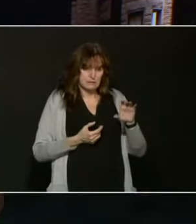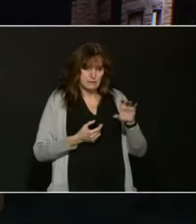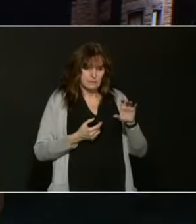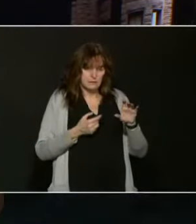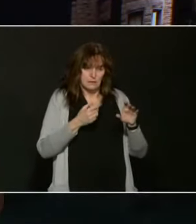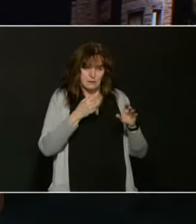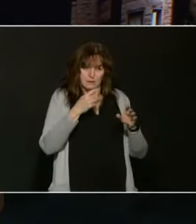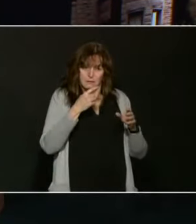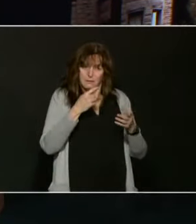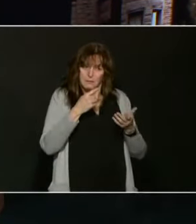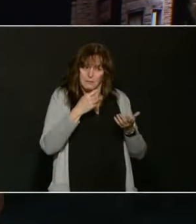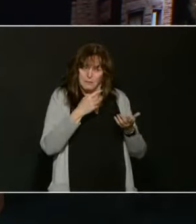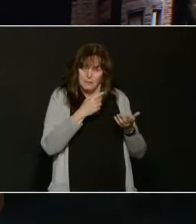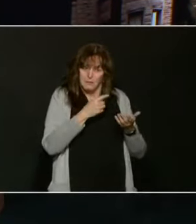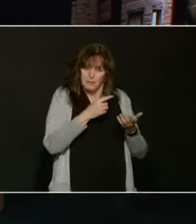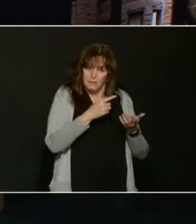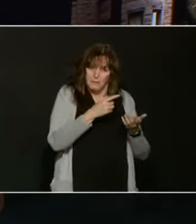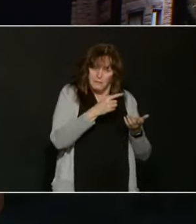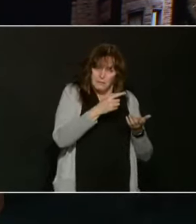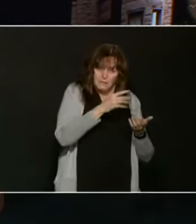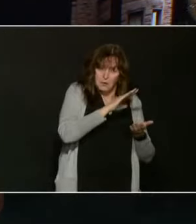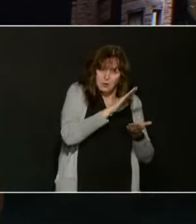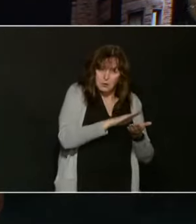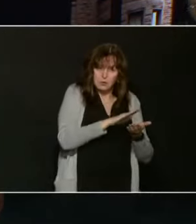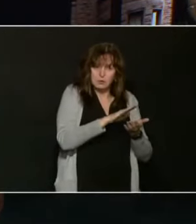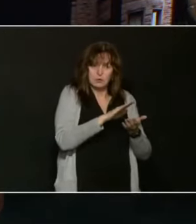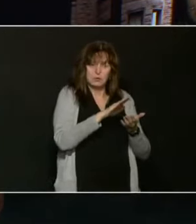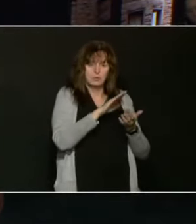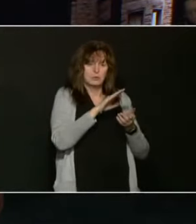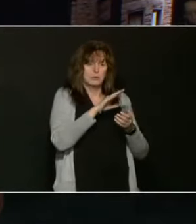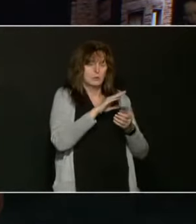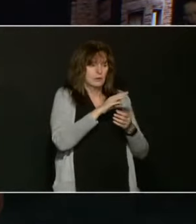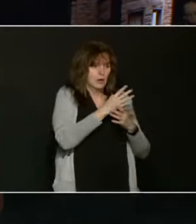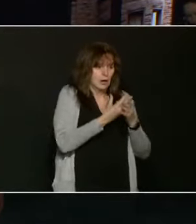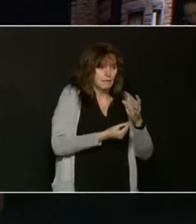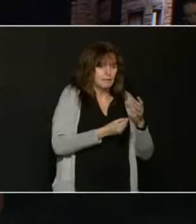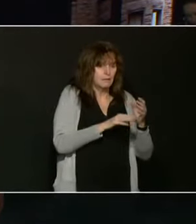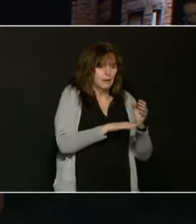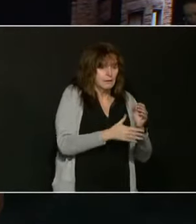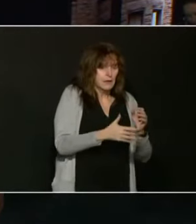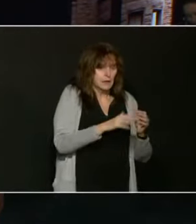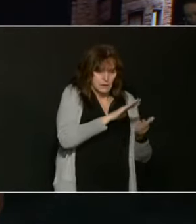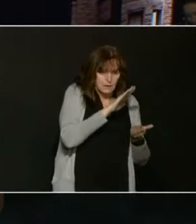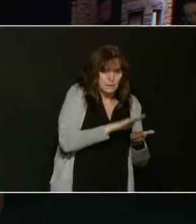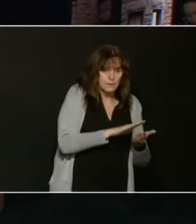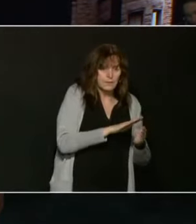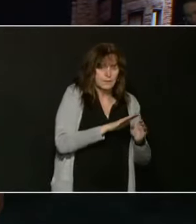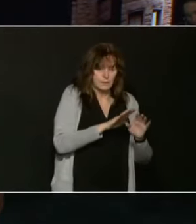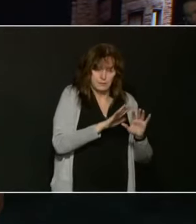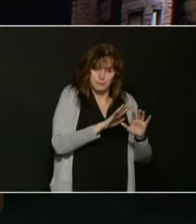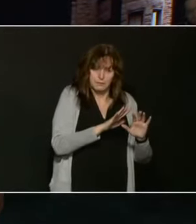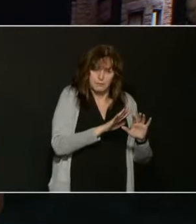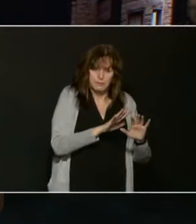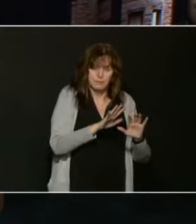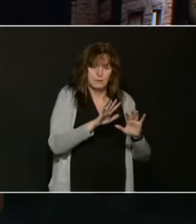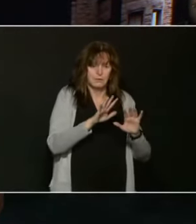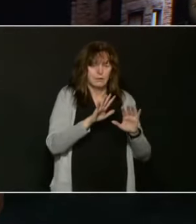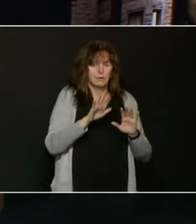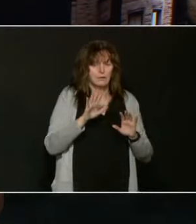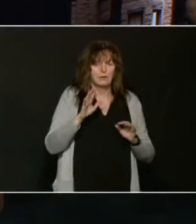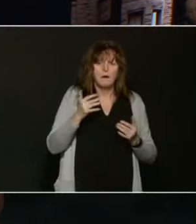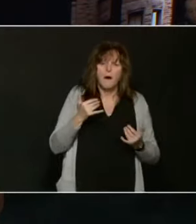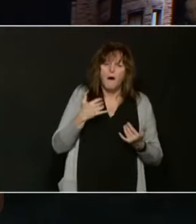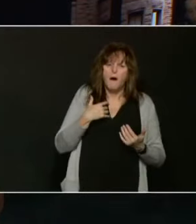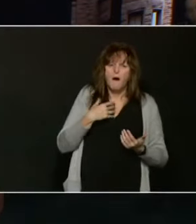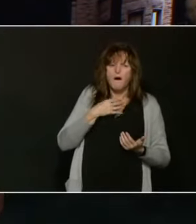deaths, is it likely that whatever the number of cases that we might see from a third